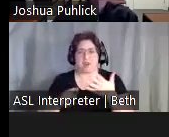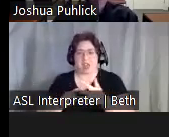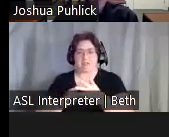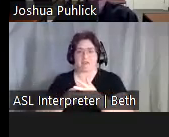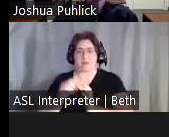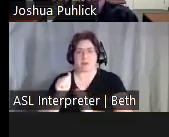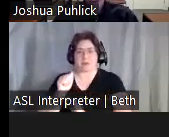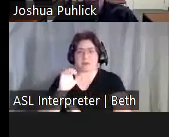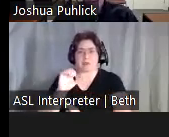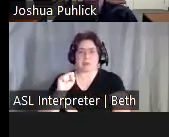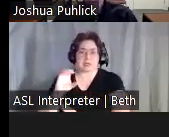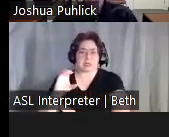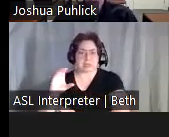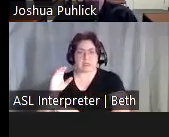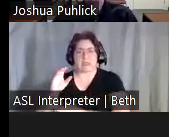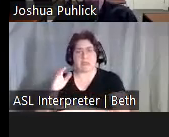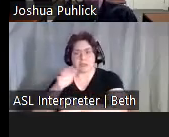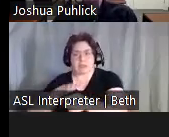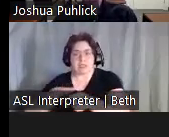at Ichauway.